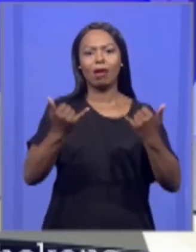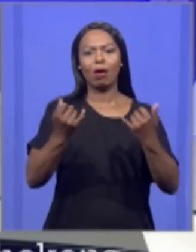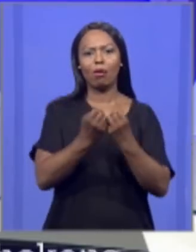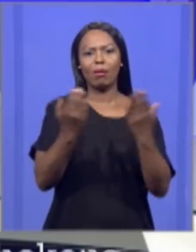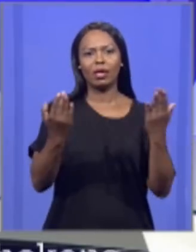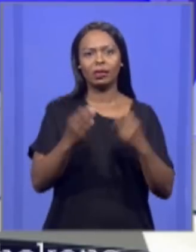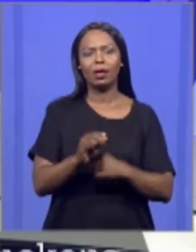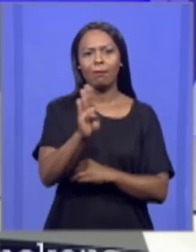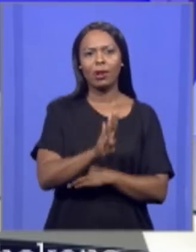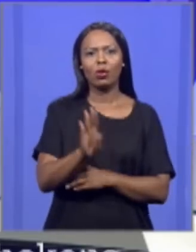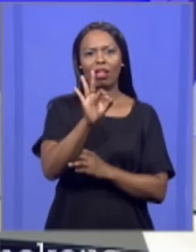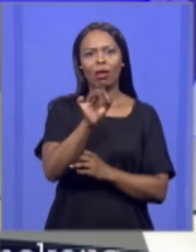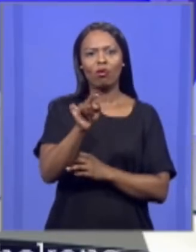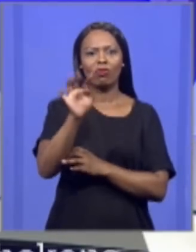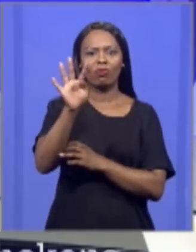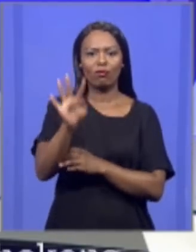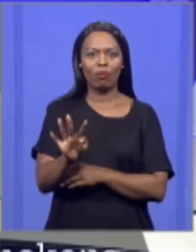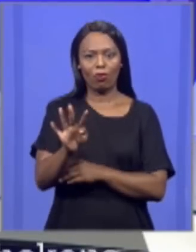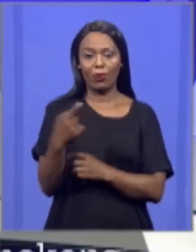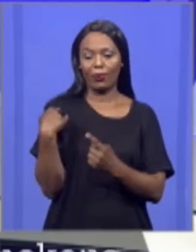tše 3.4 go fihla ga bjale.